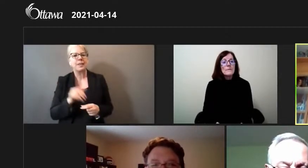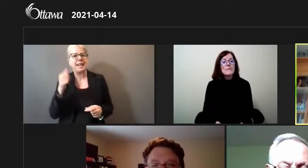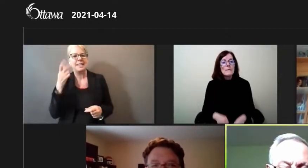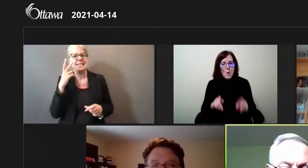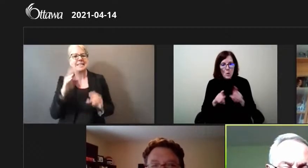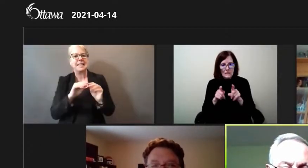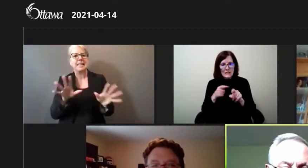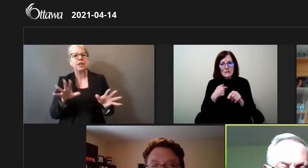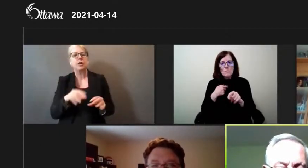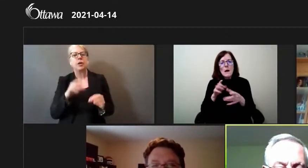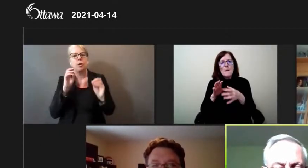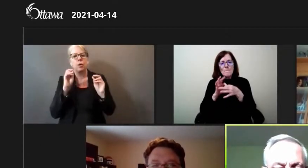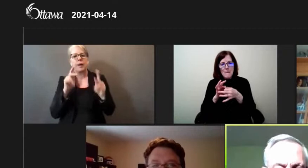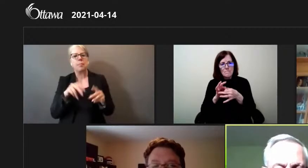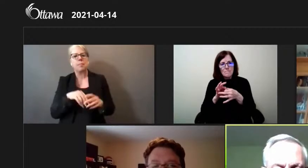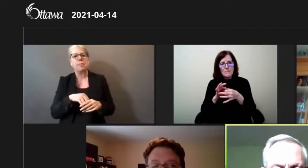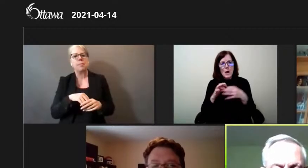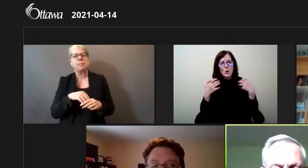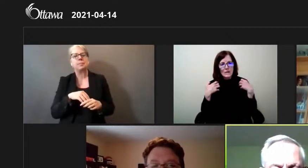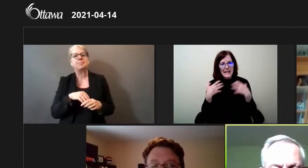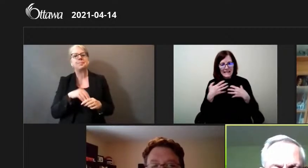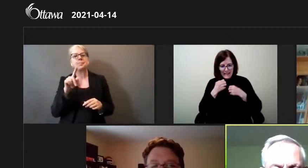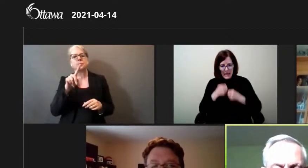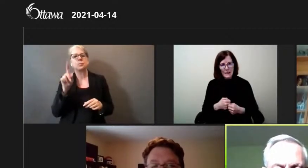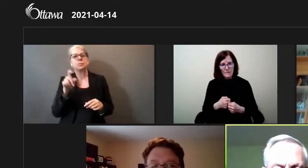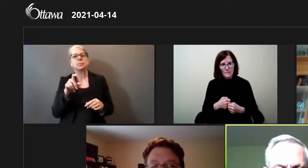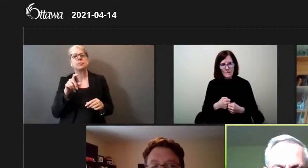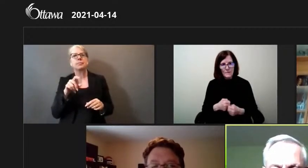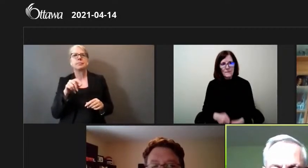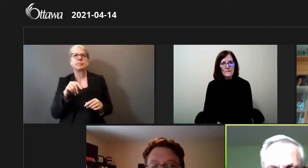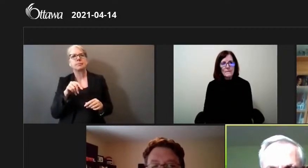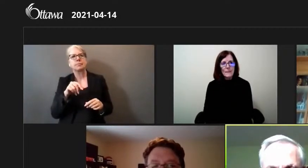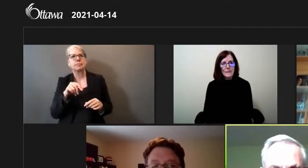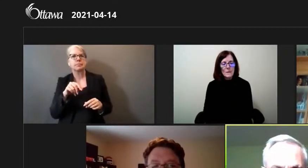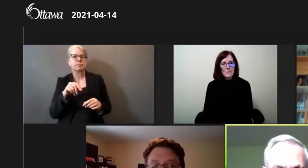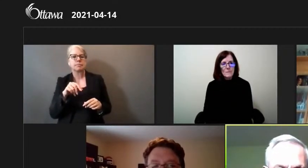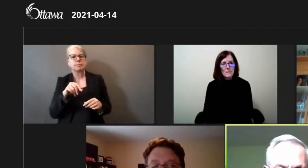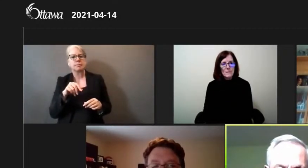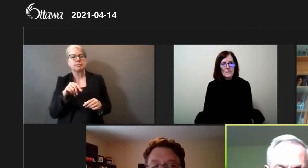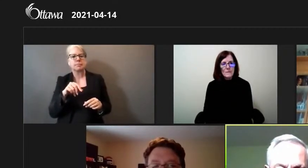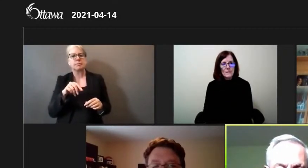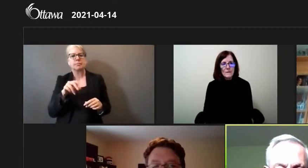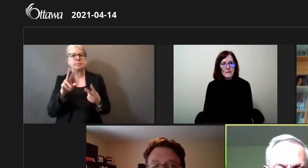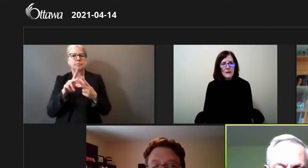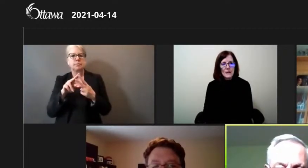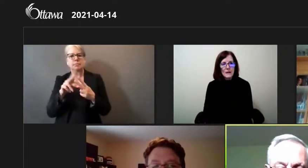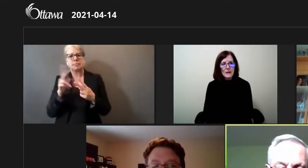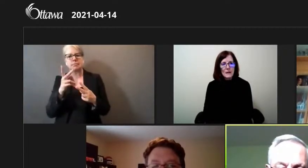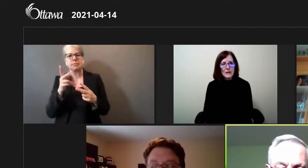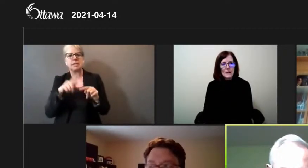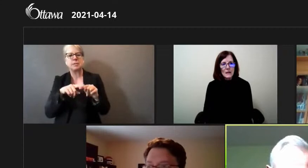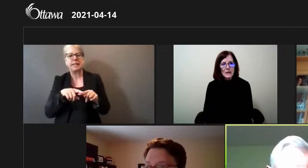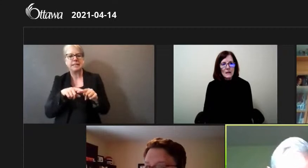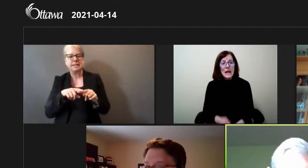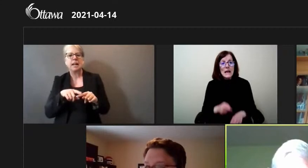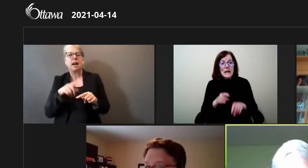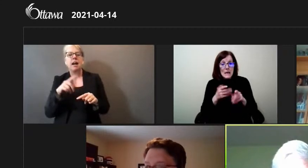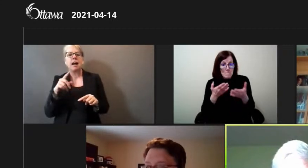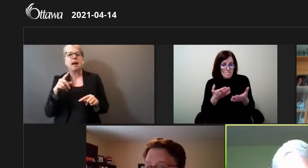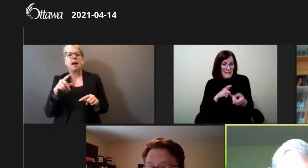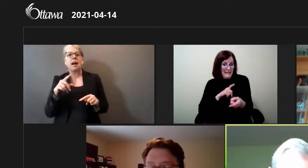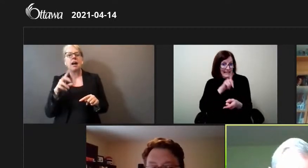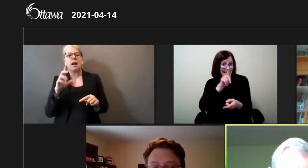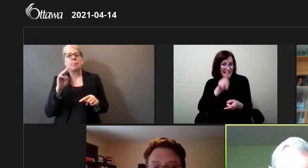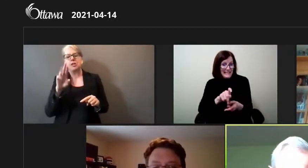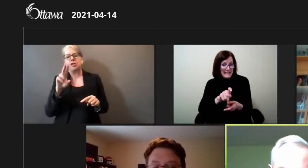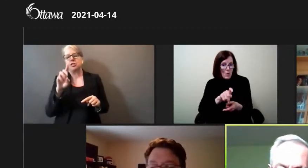you. Question may be more or less for Tony, and maybe Dr. Brand can step in. So, Mr. DeMonte,